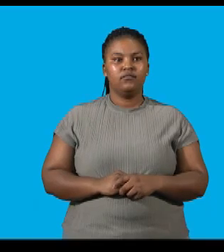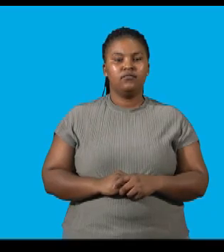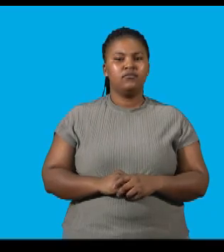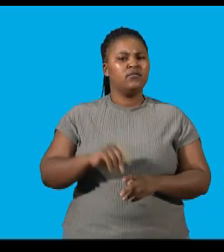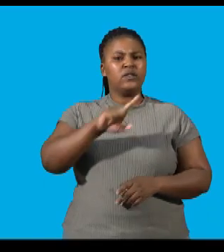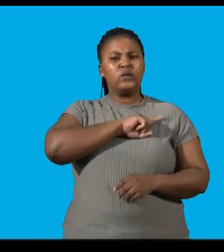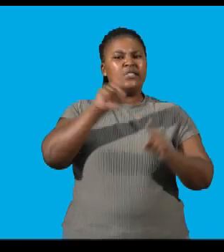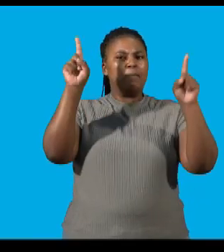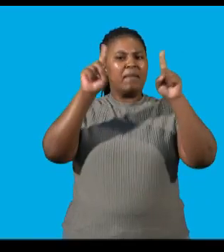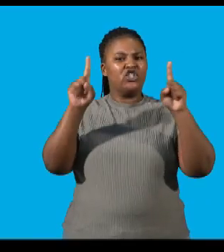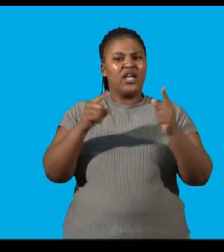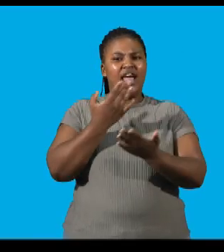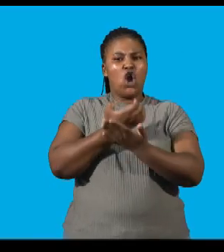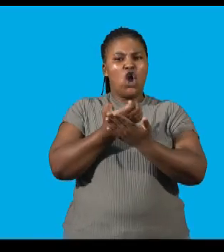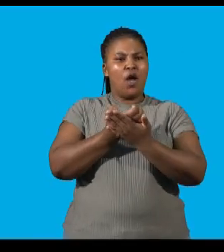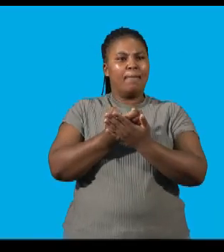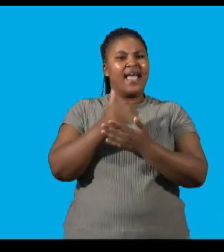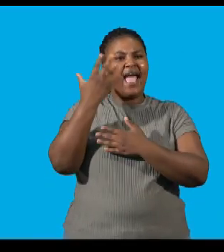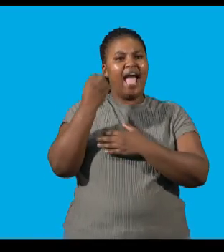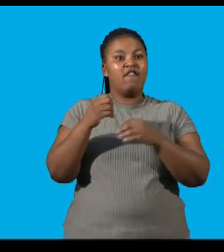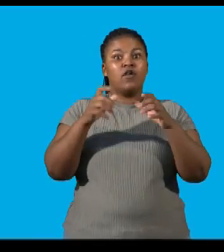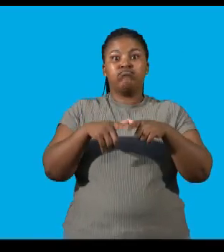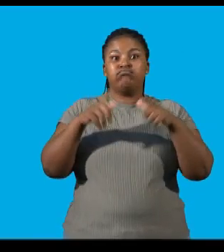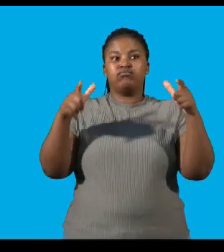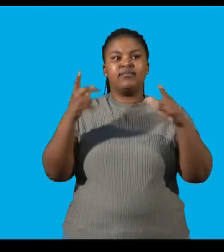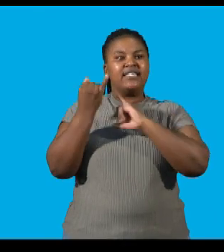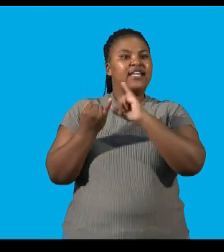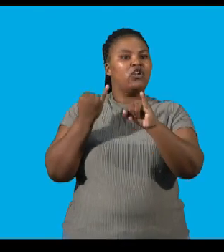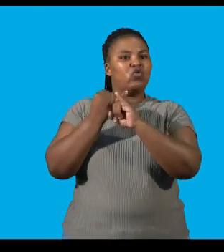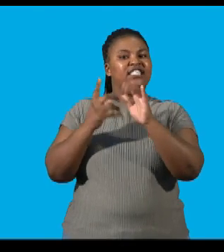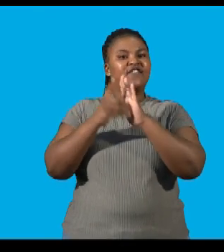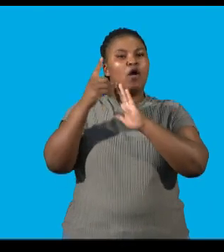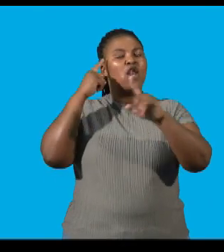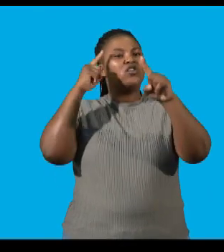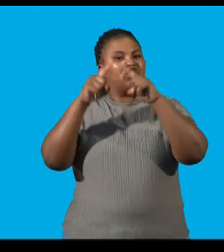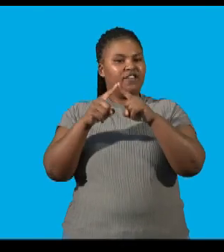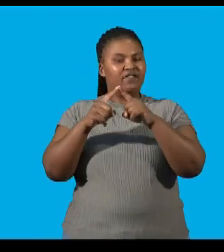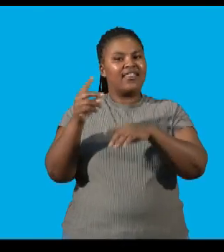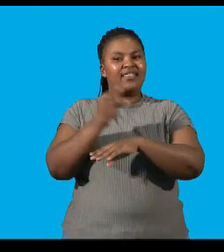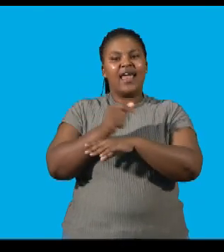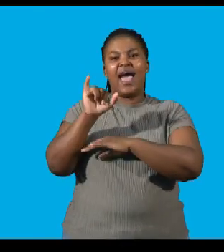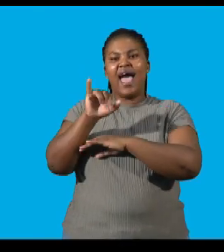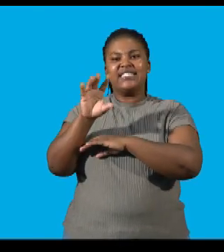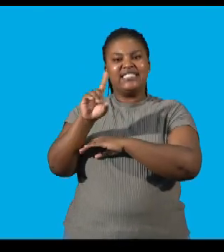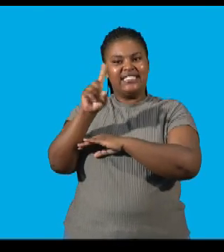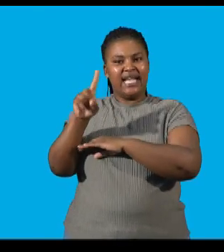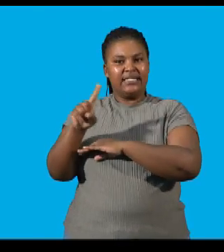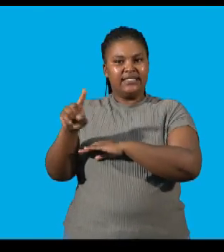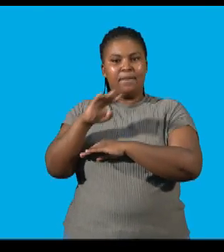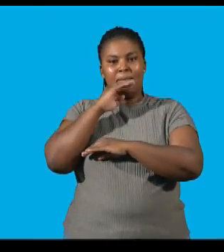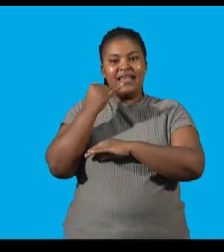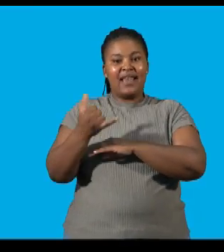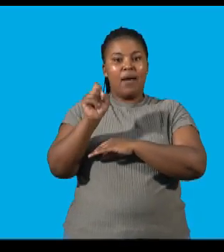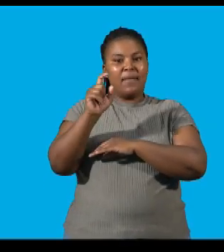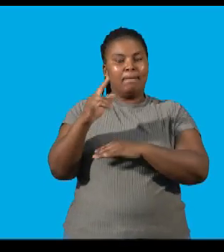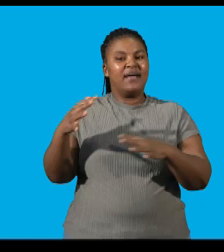Why do special economic zones have a wider industrial development objective than IDZ is? So it's